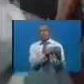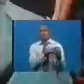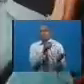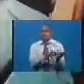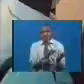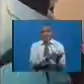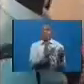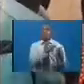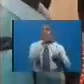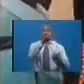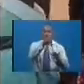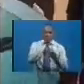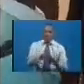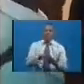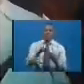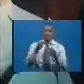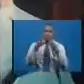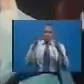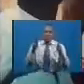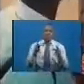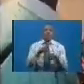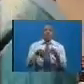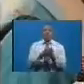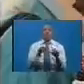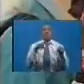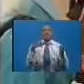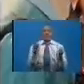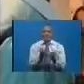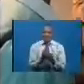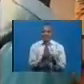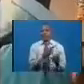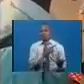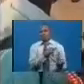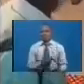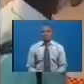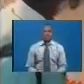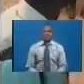has a huge task to hold public institutions and society accountable.